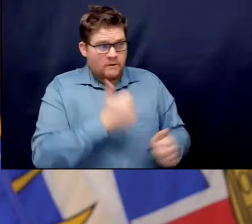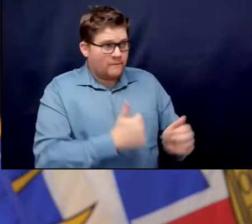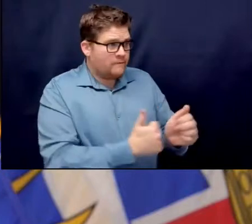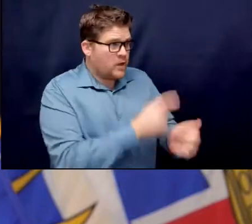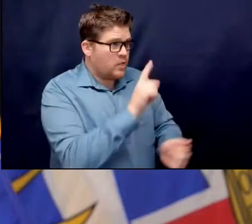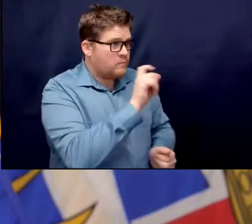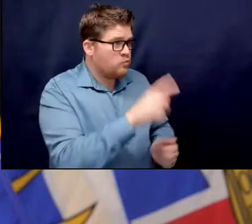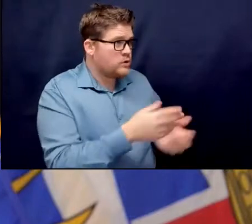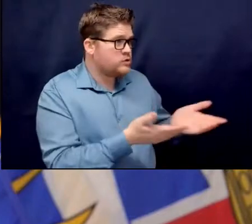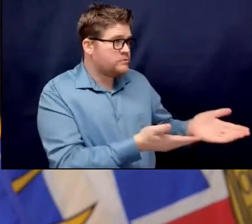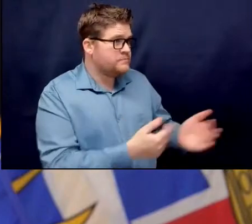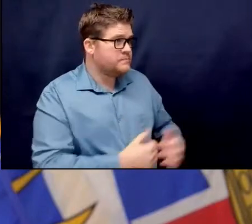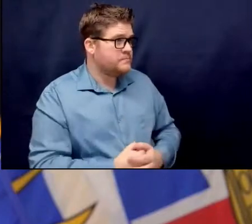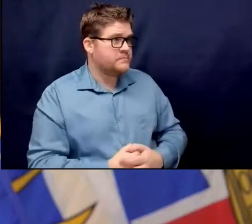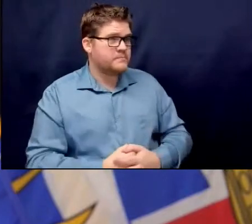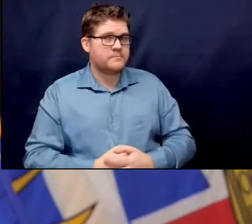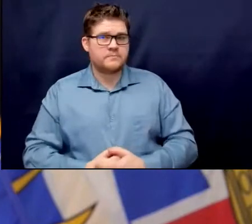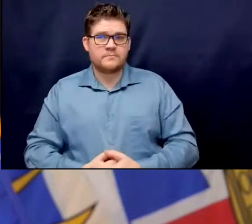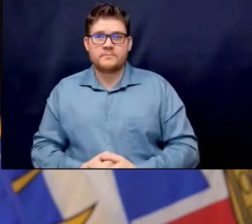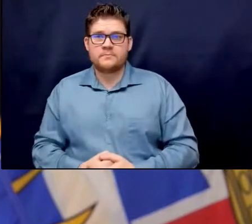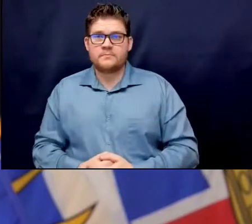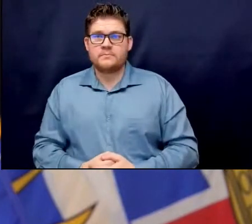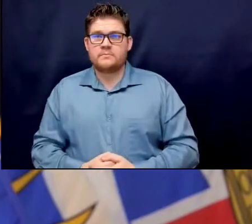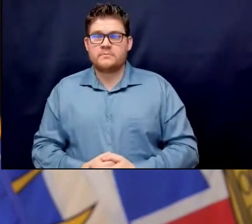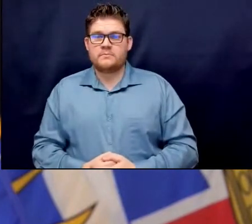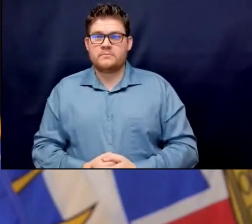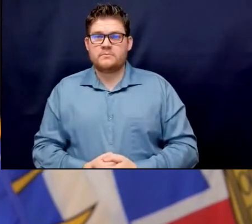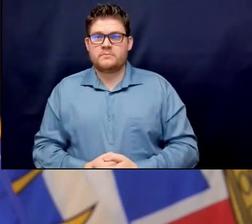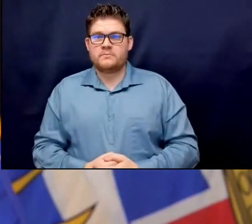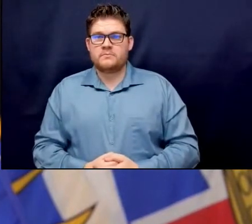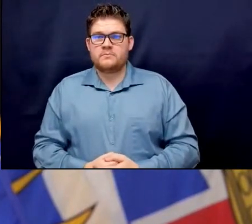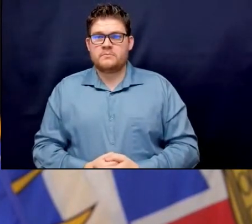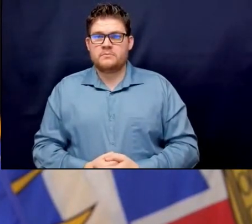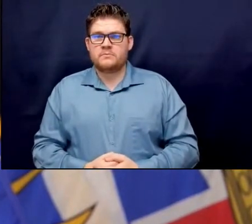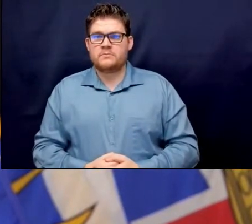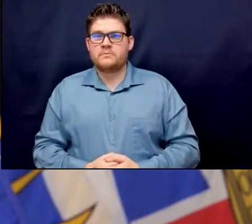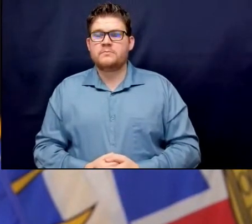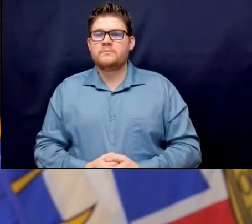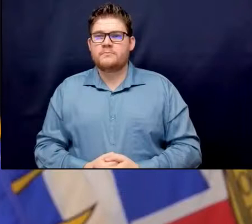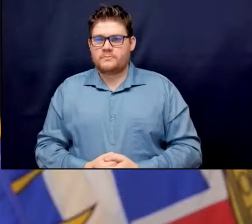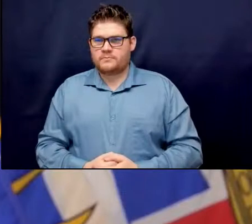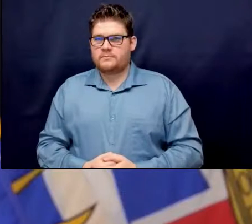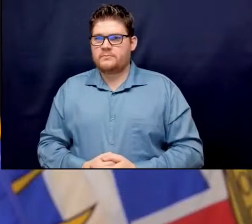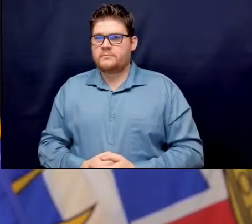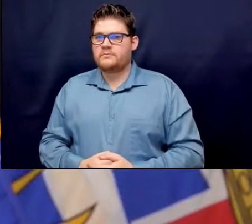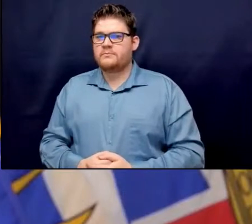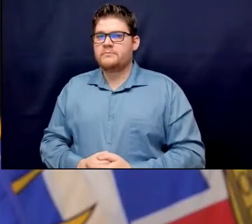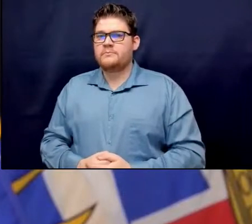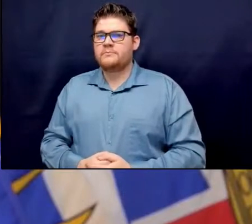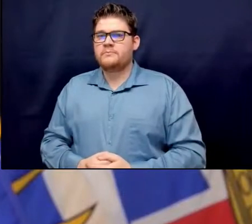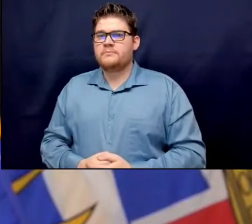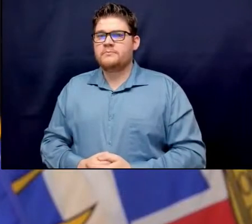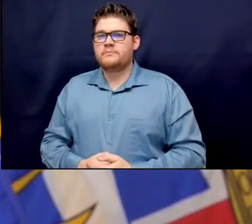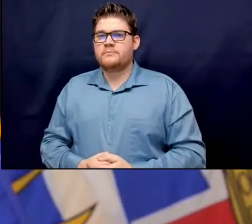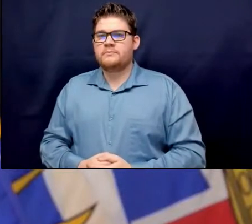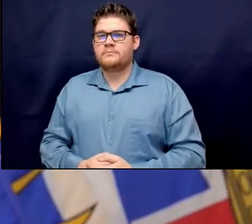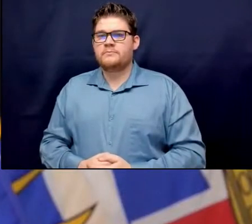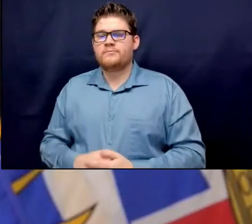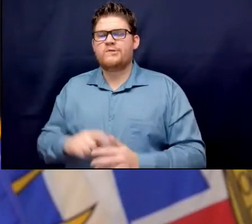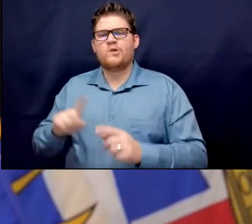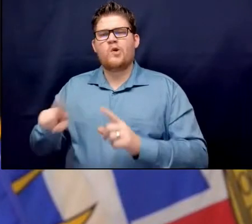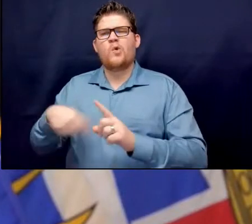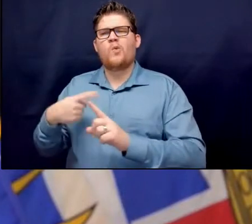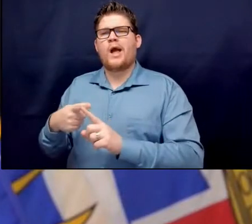in French at the end. Dr. Henry, what are you hearing about when booster doses will be approved for kids 12 to 17 in Canada?